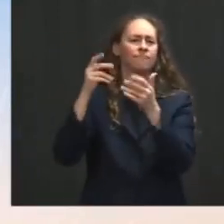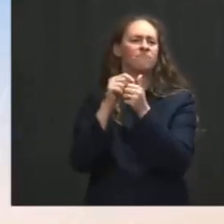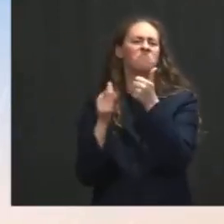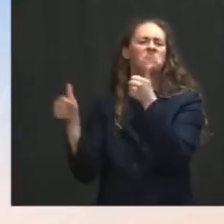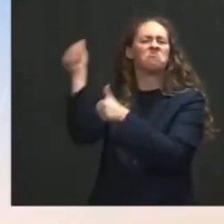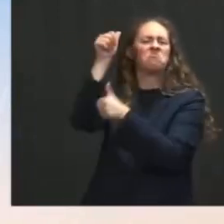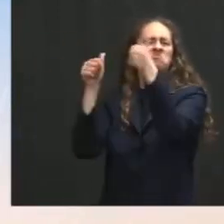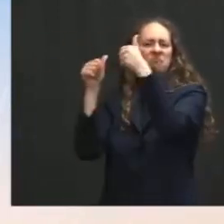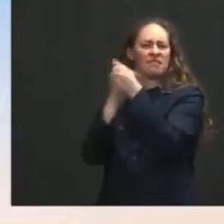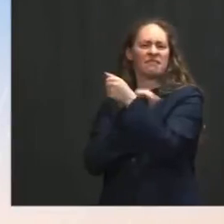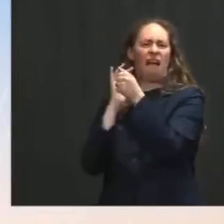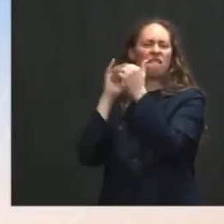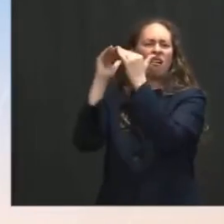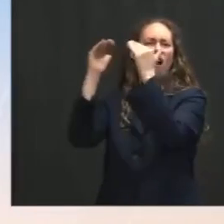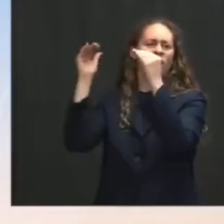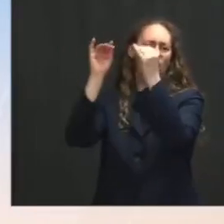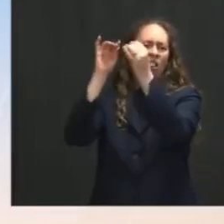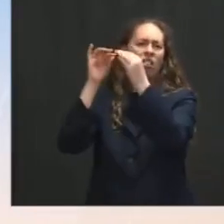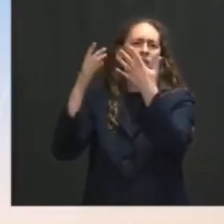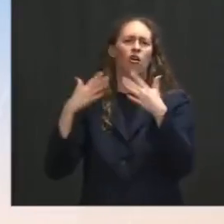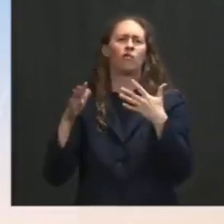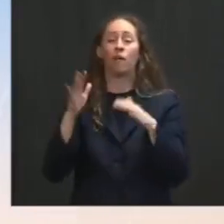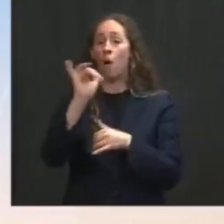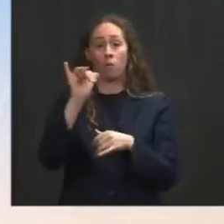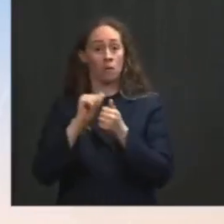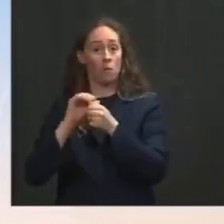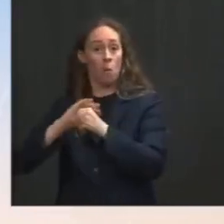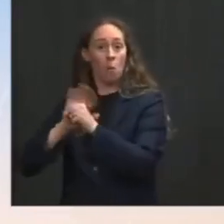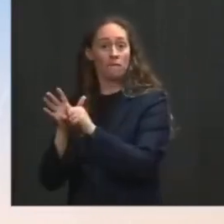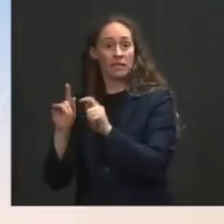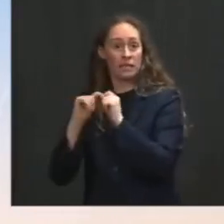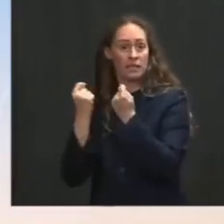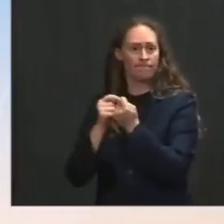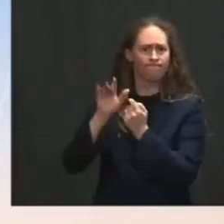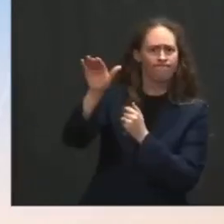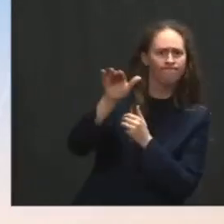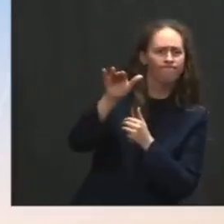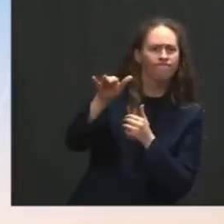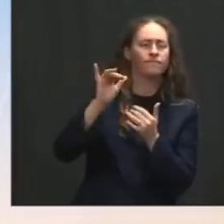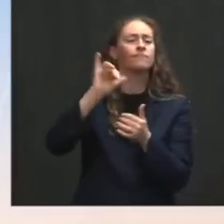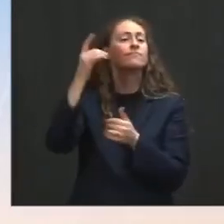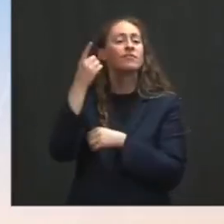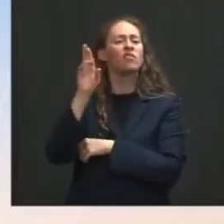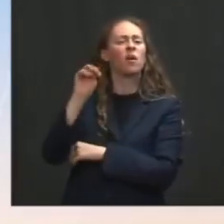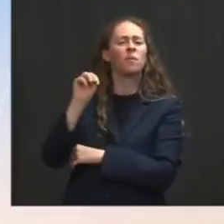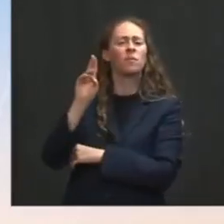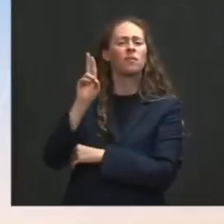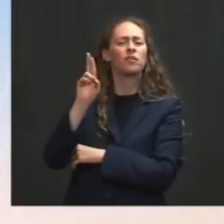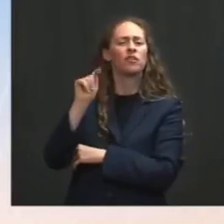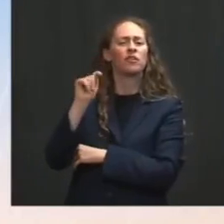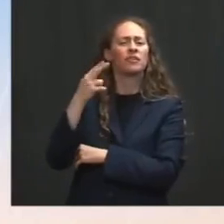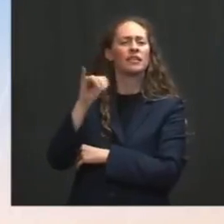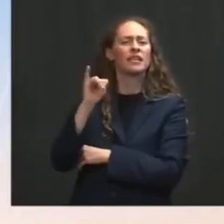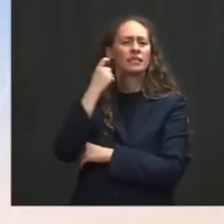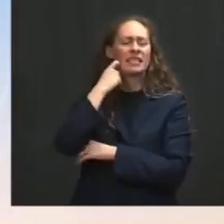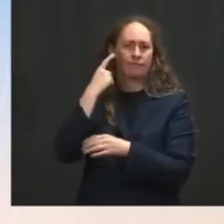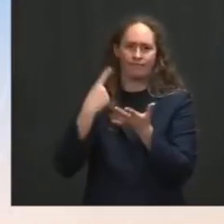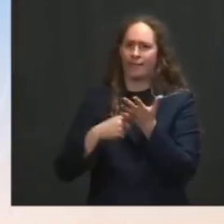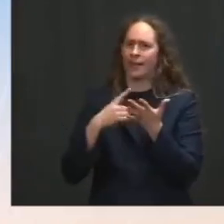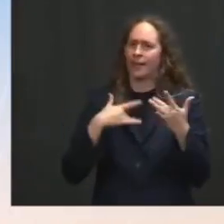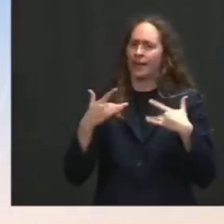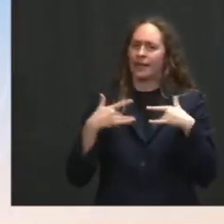of our COVID-19 team. Given, as Dr. Murthy conveyed, this is a big issue of misinformation,